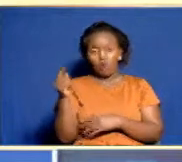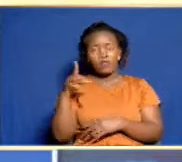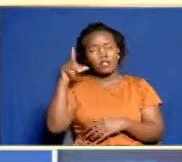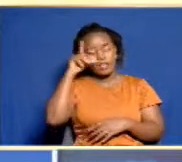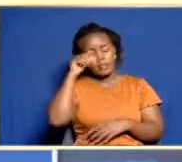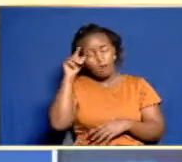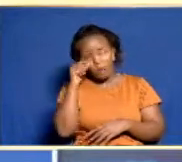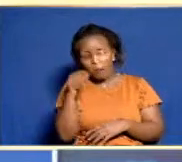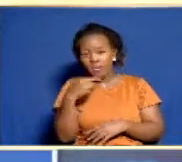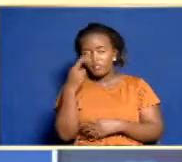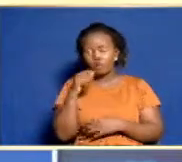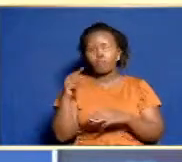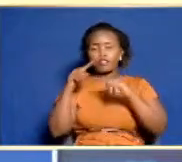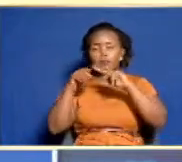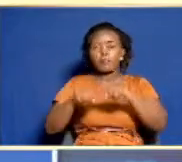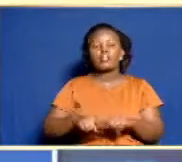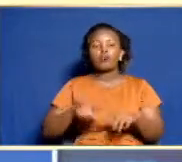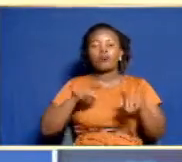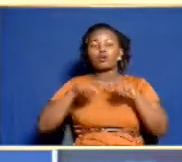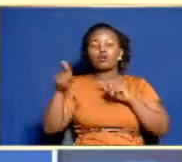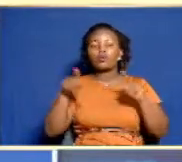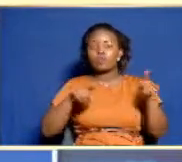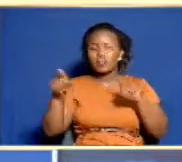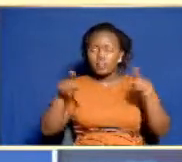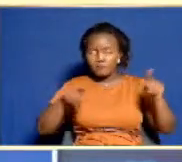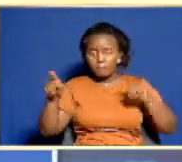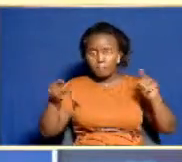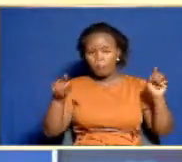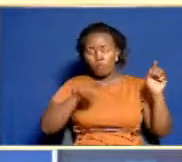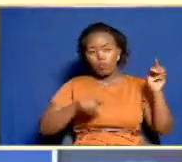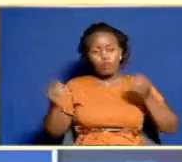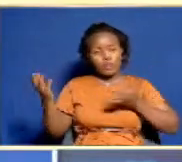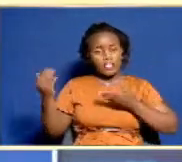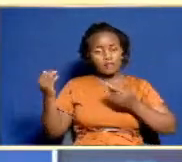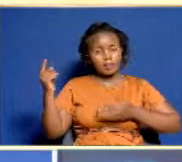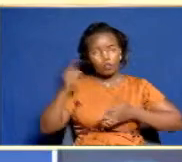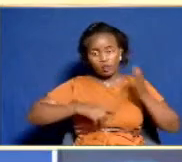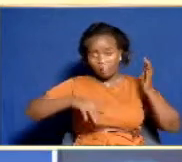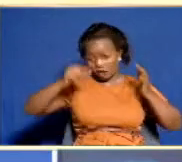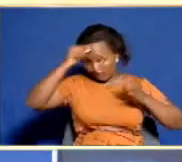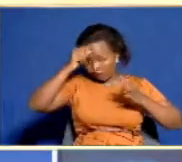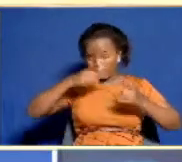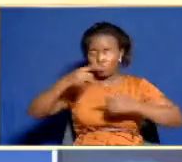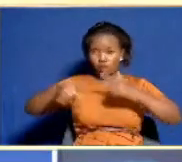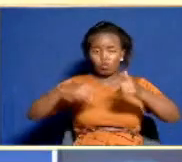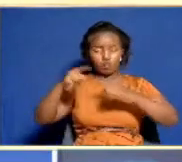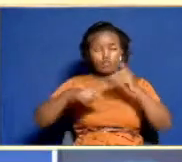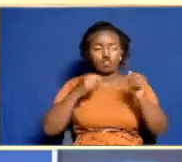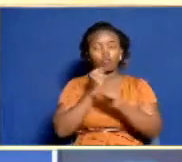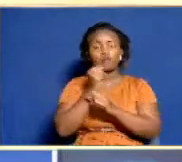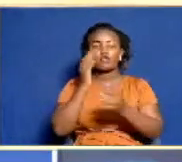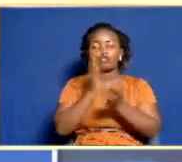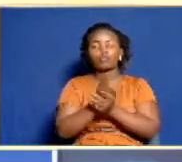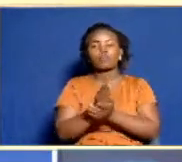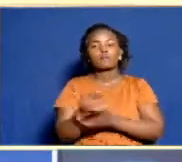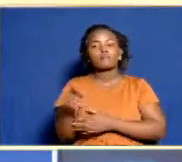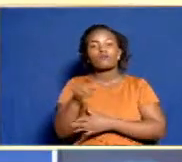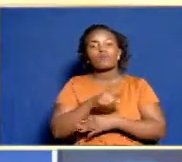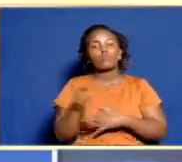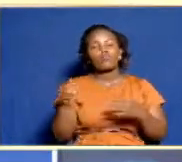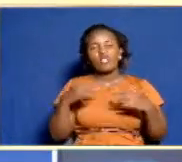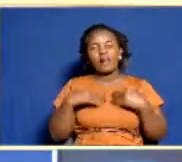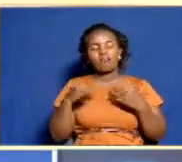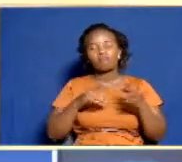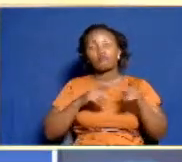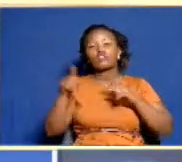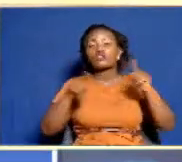you depend on tourism. Tuna expect tu serikali iendelee kufanya juu chini kupata tourist,